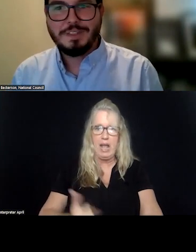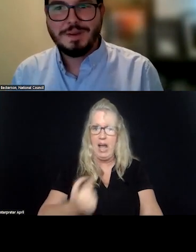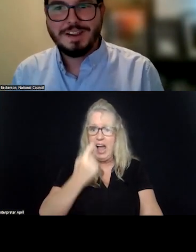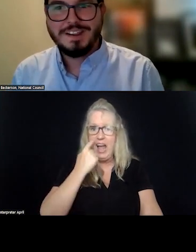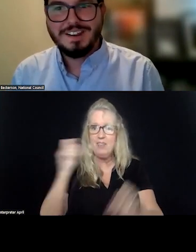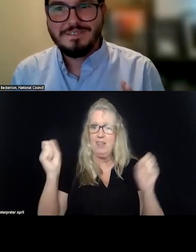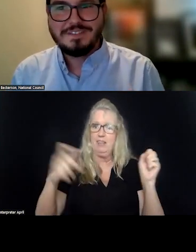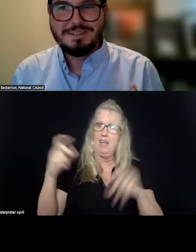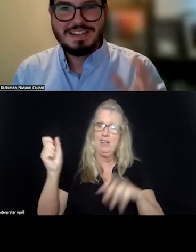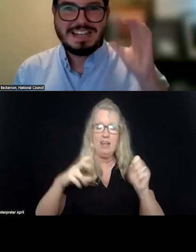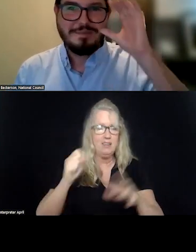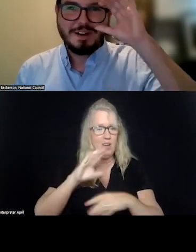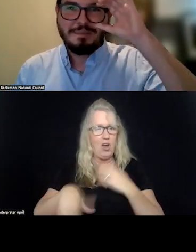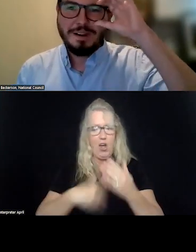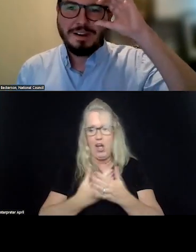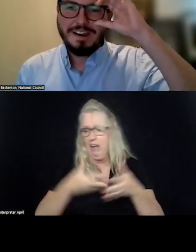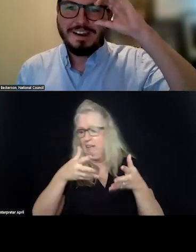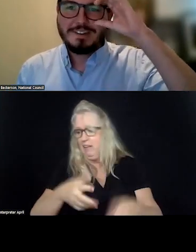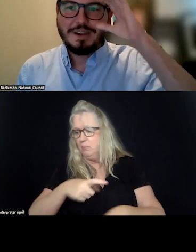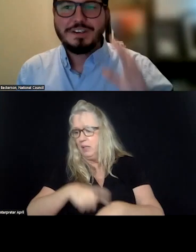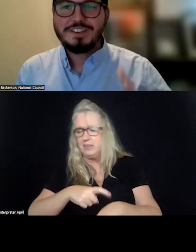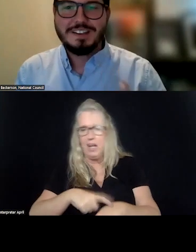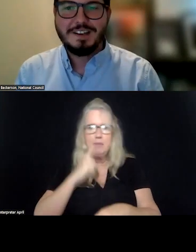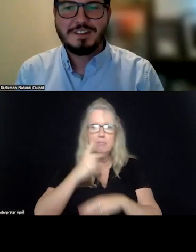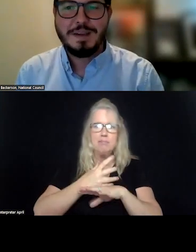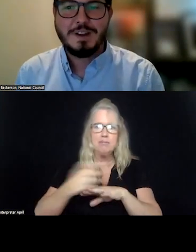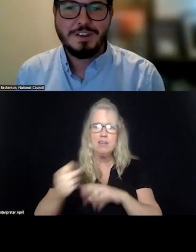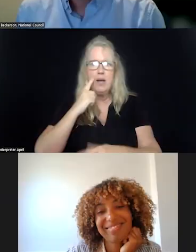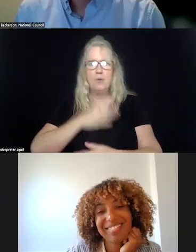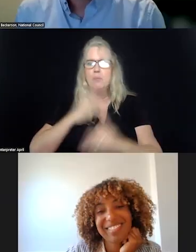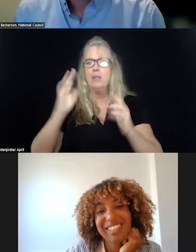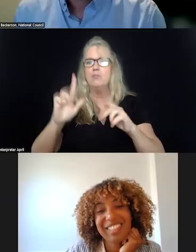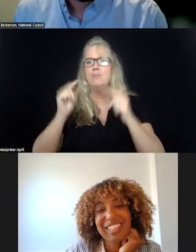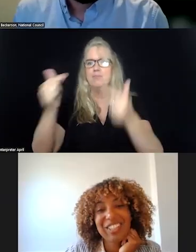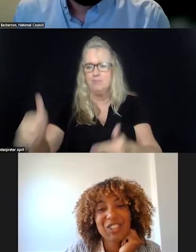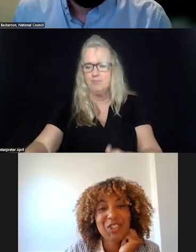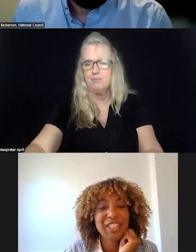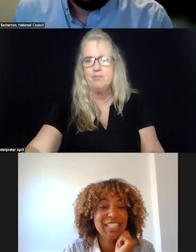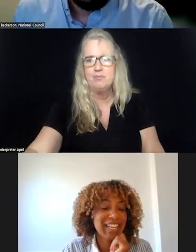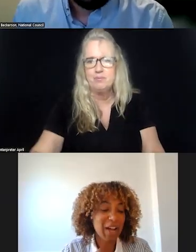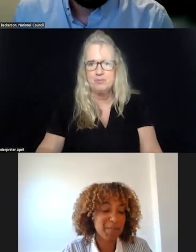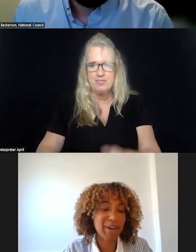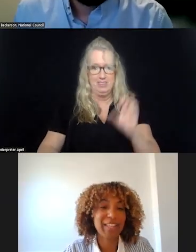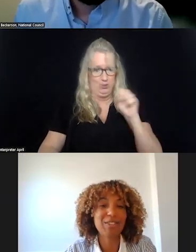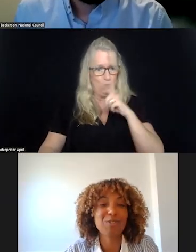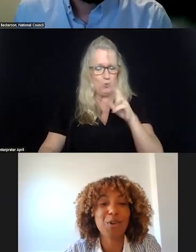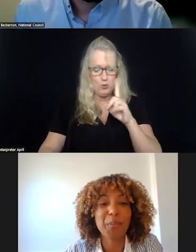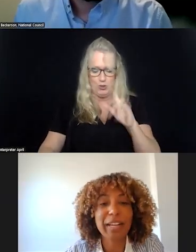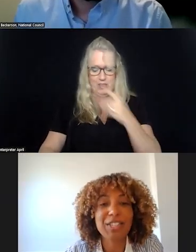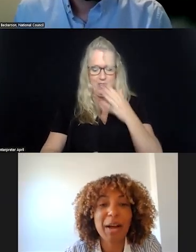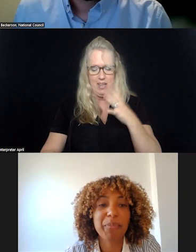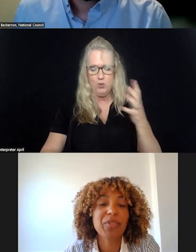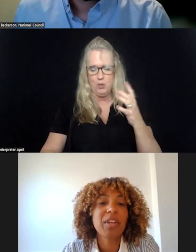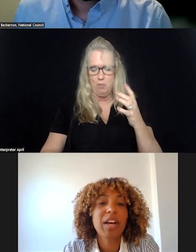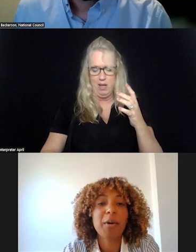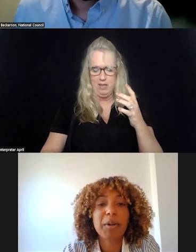in within my 15-minute time frame. So I appreciate it, and I'll turn it back over to you, Aisha. You sure did, Brett. Thank you so